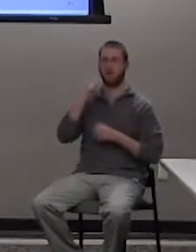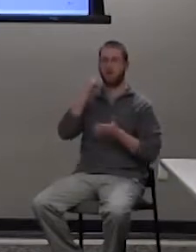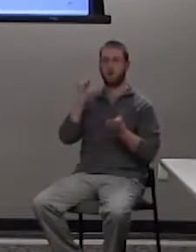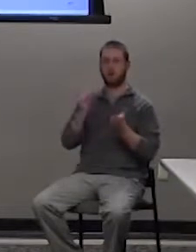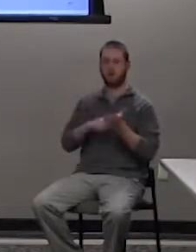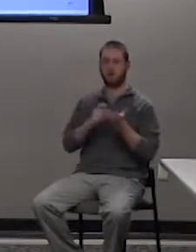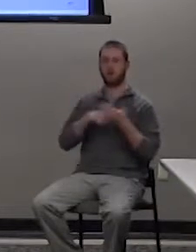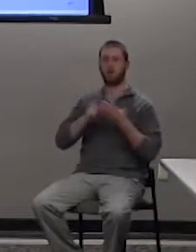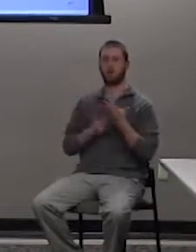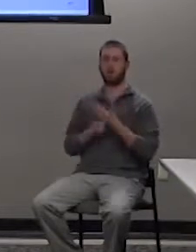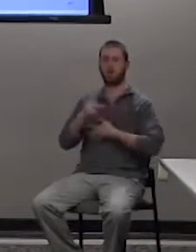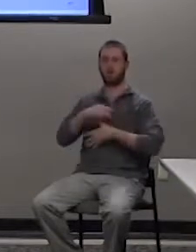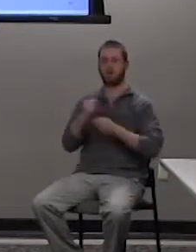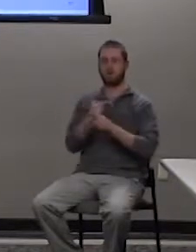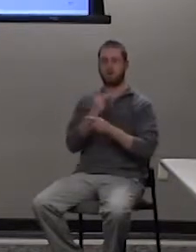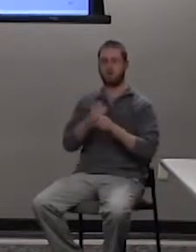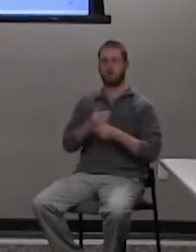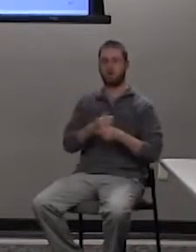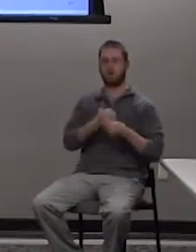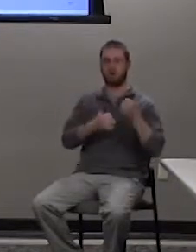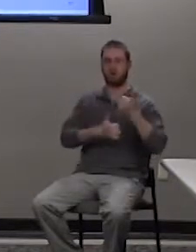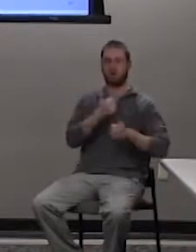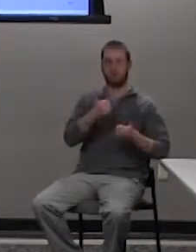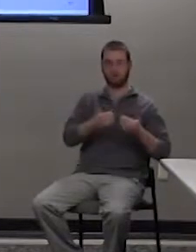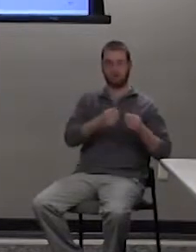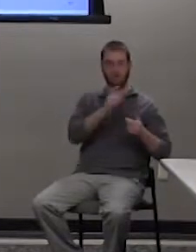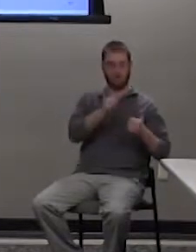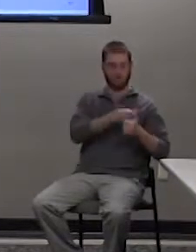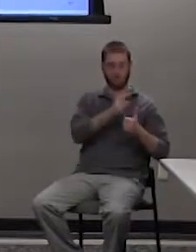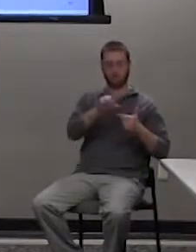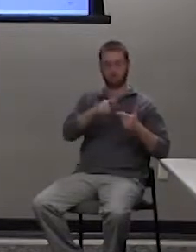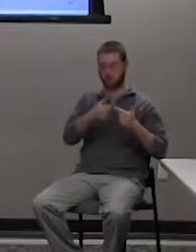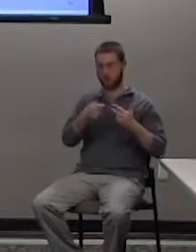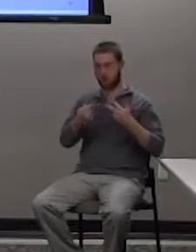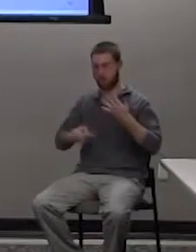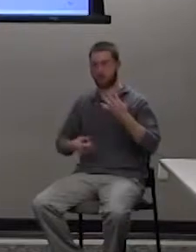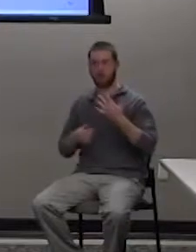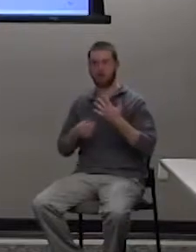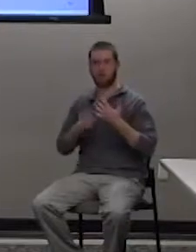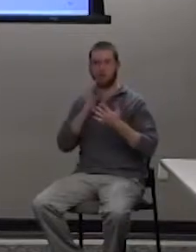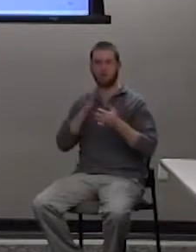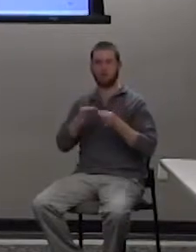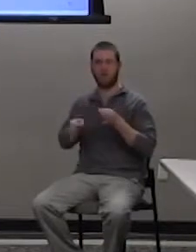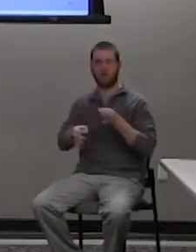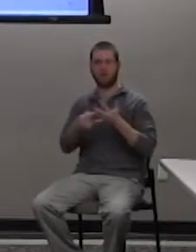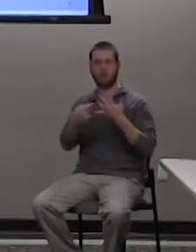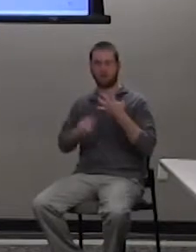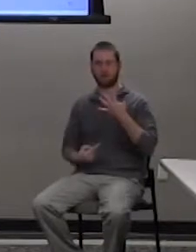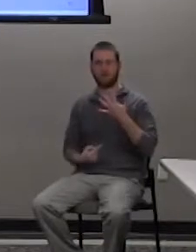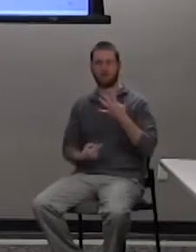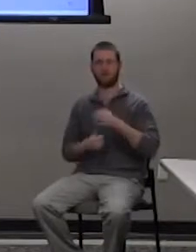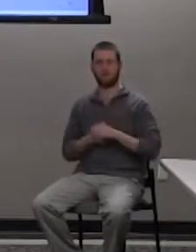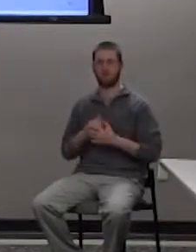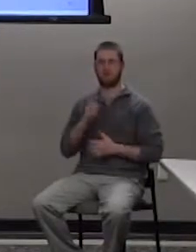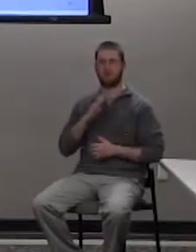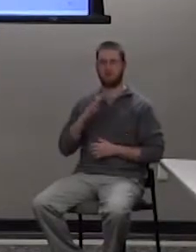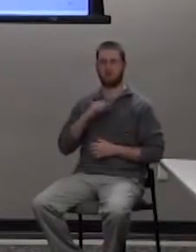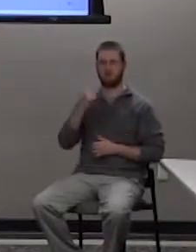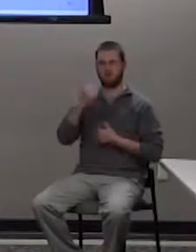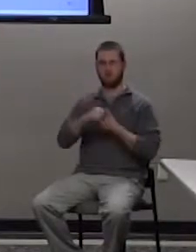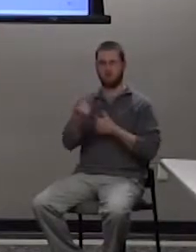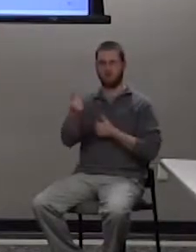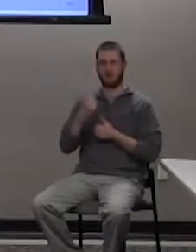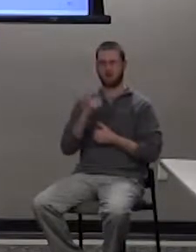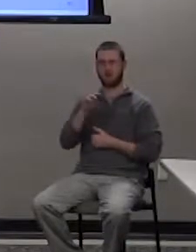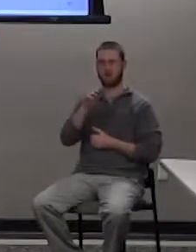have to prioritize and figure which are the ones that we're going to pursue first and which ones are the ones we're going to have to delay. But remember when you asked me